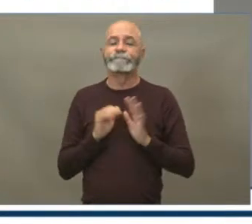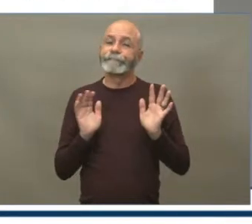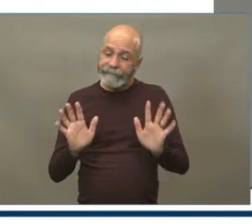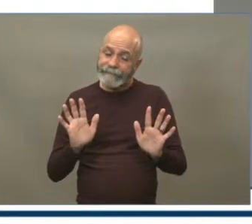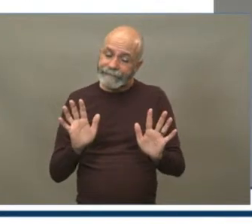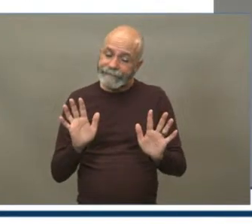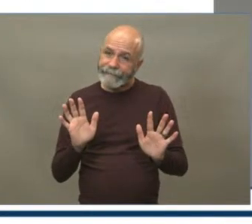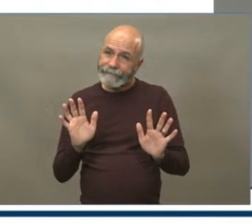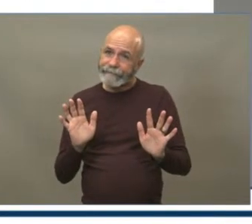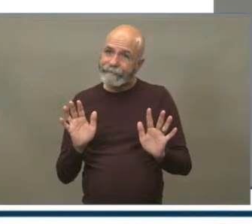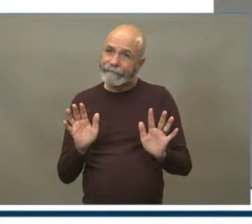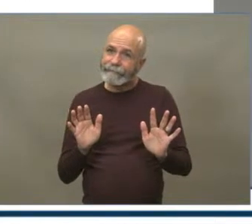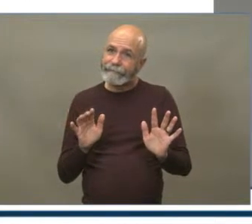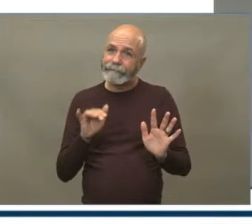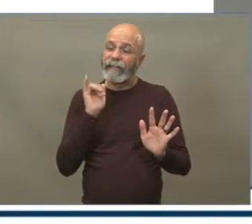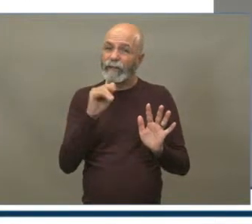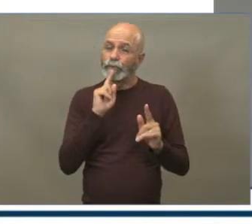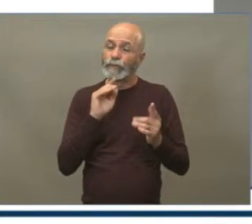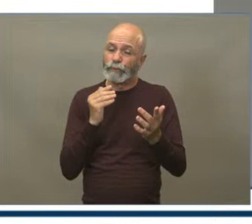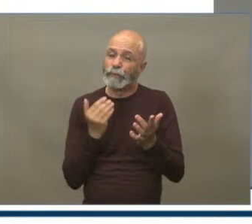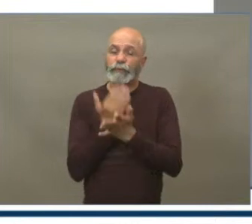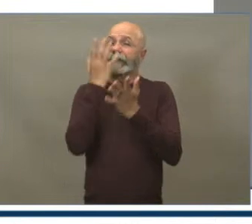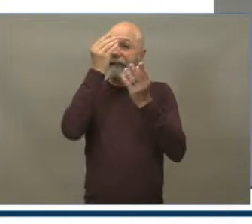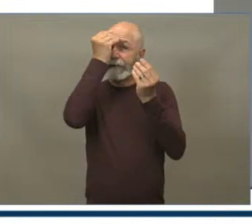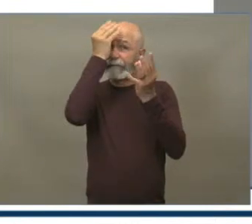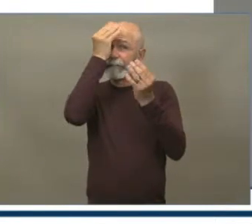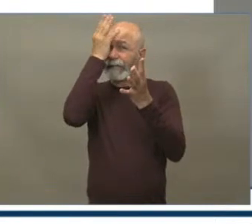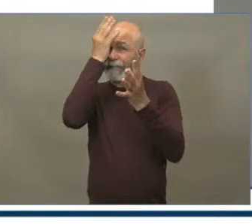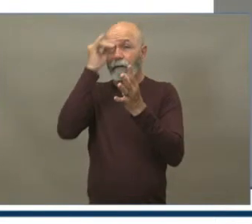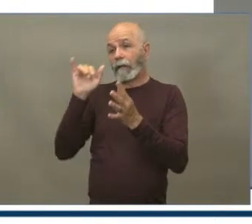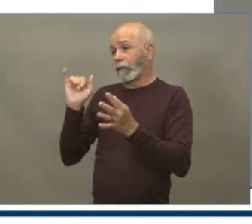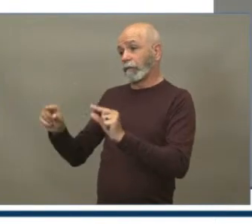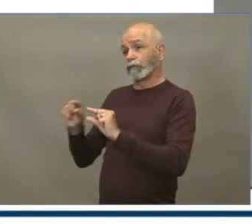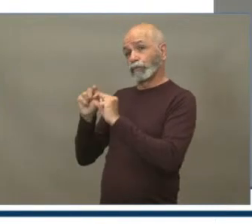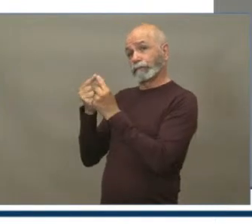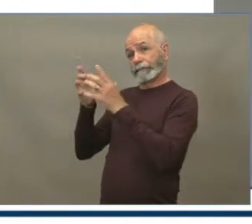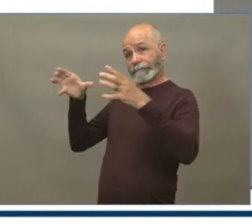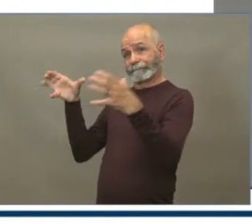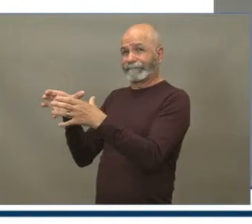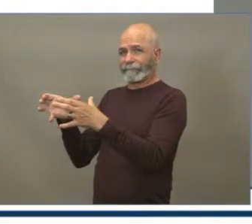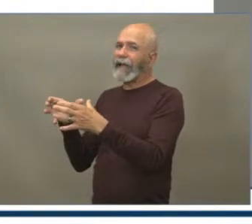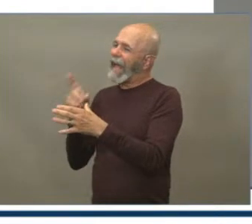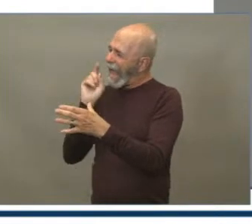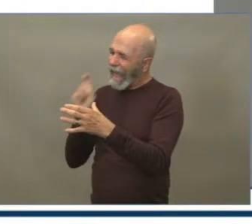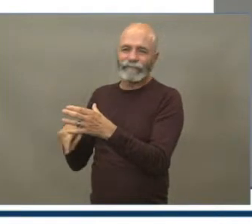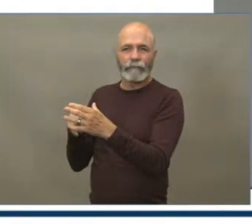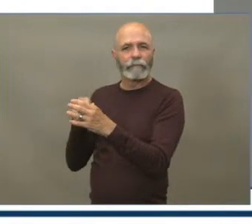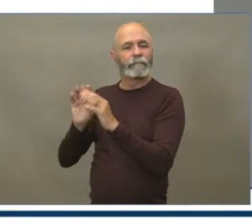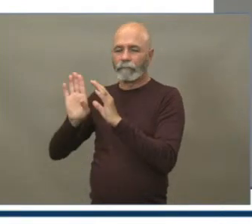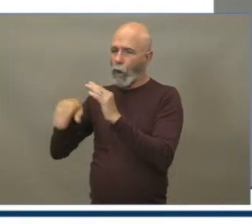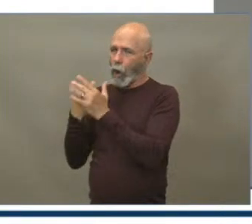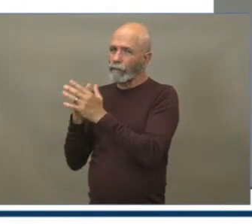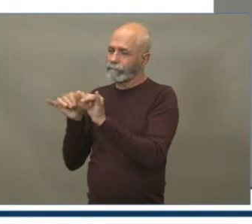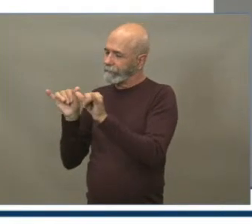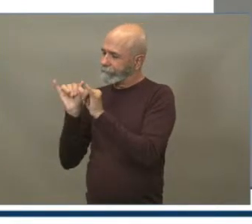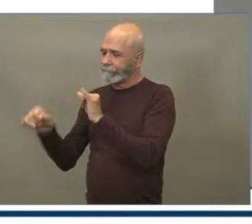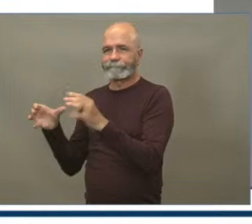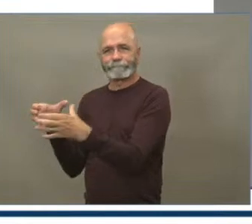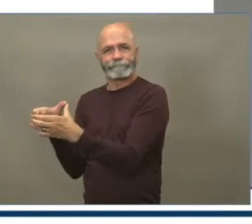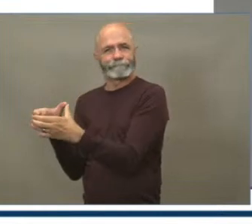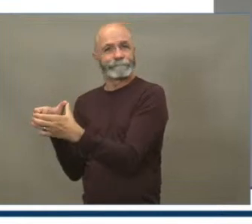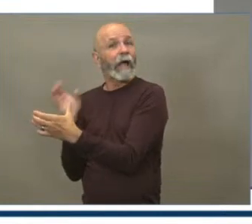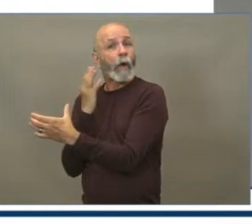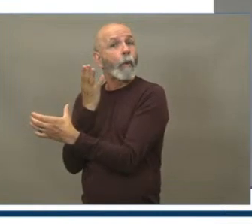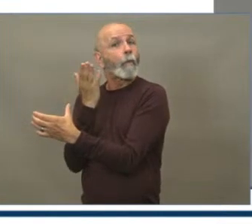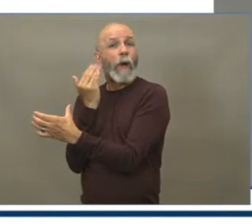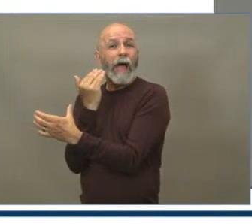the household having to isolate with the people waiting for the test result. But given how easily the variant can